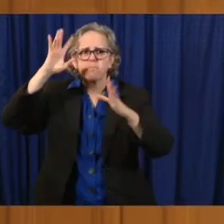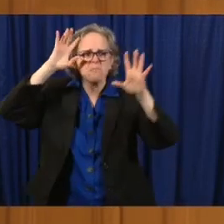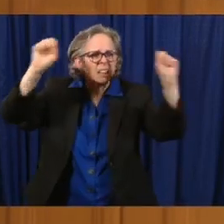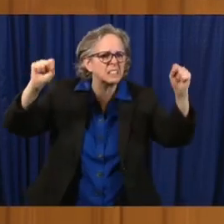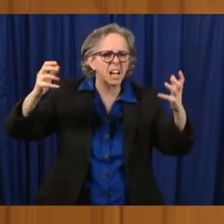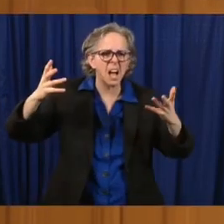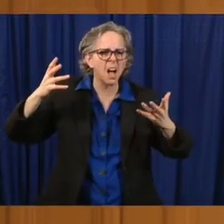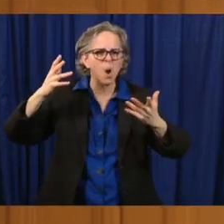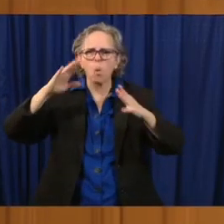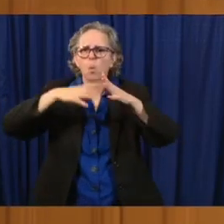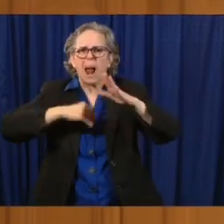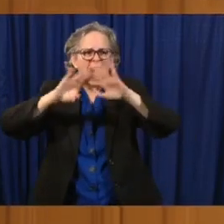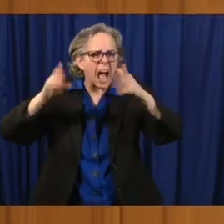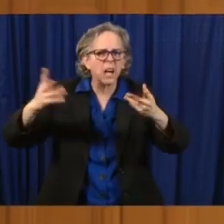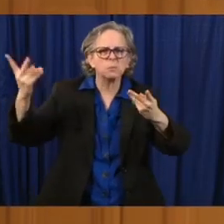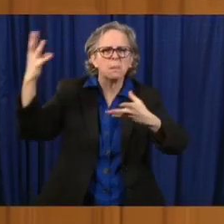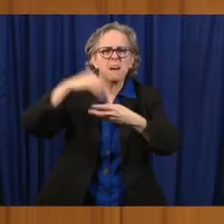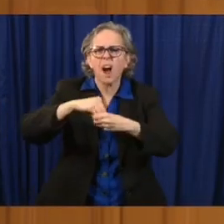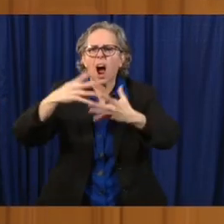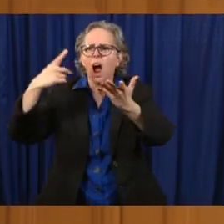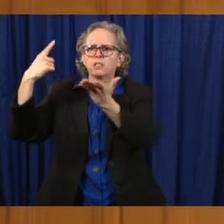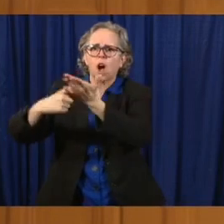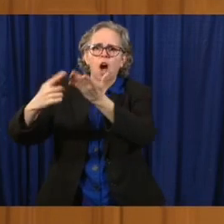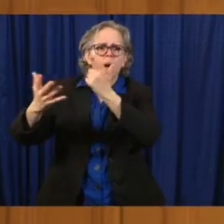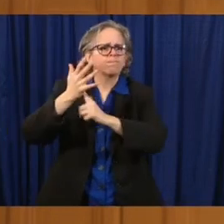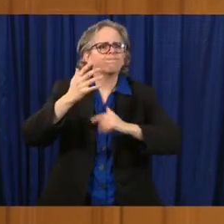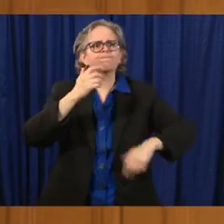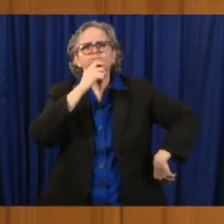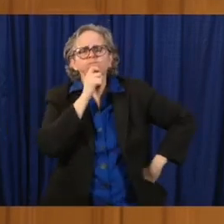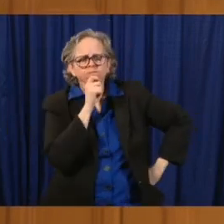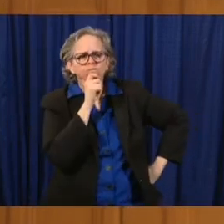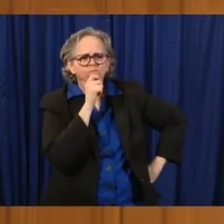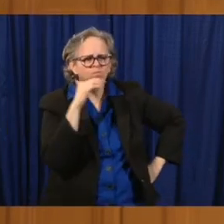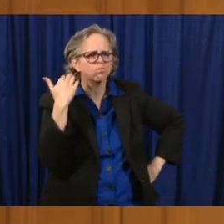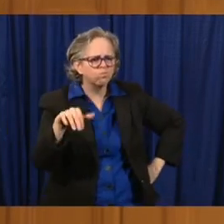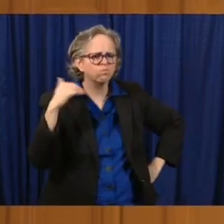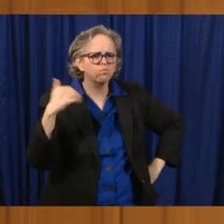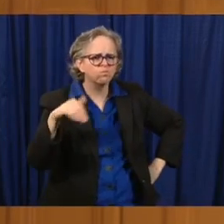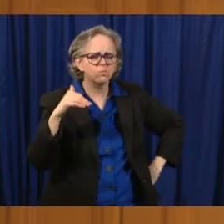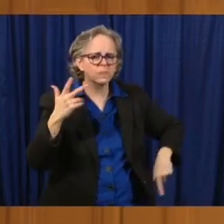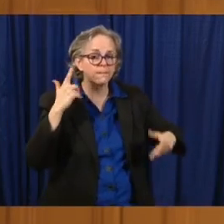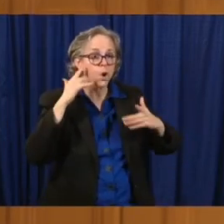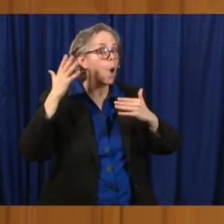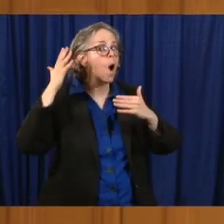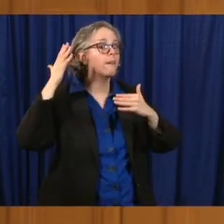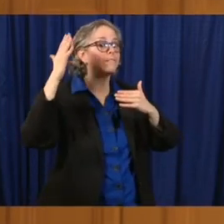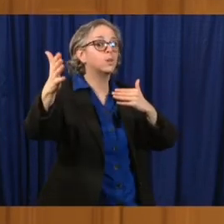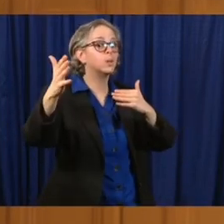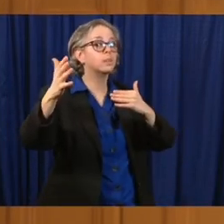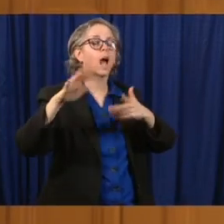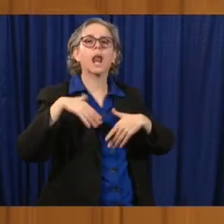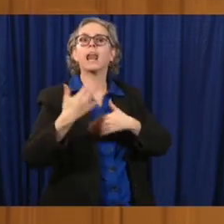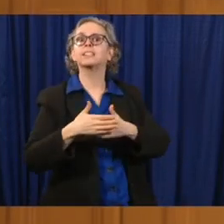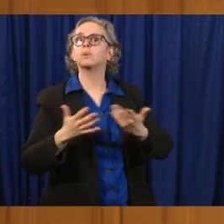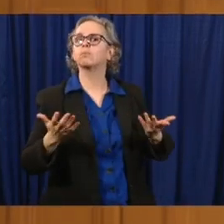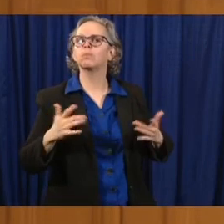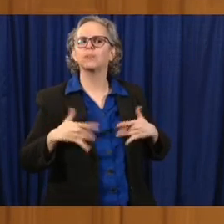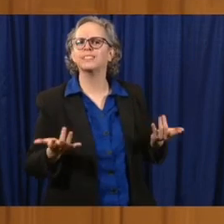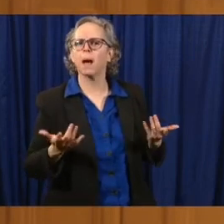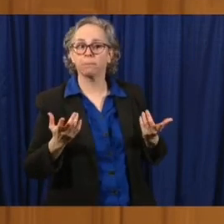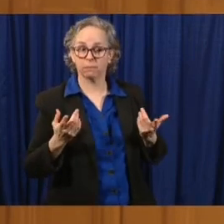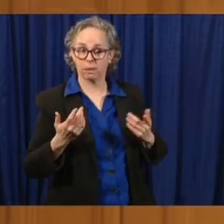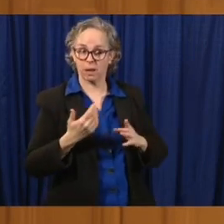this. How do we begin that step backwards to something that we can in this period before we have a vaccine, really